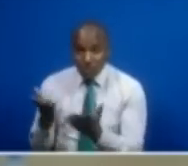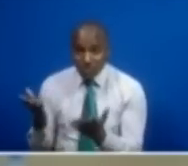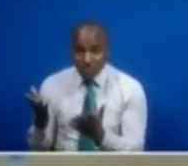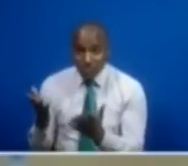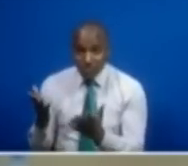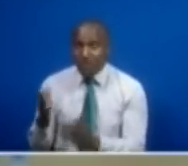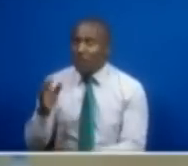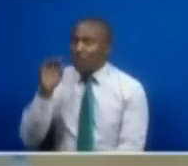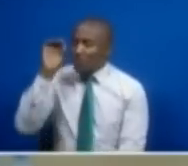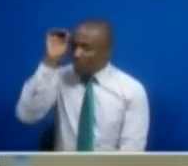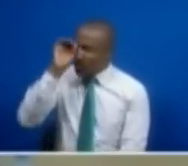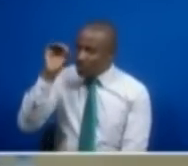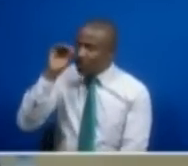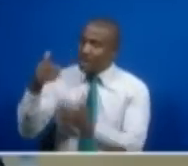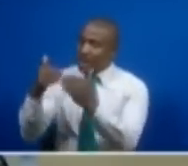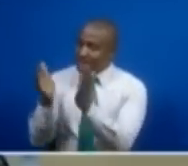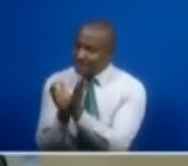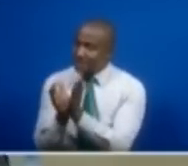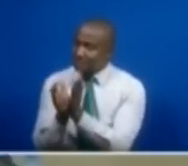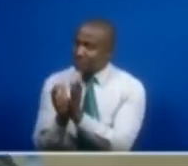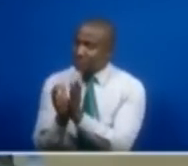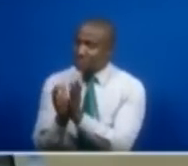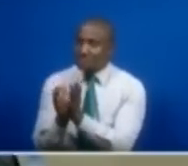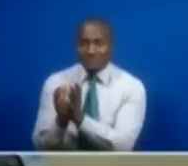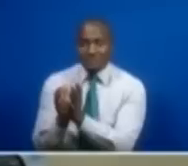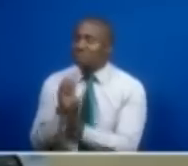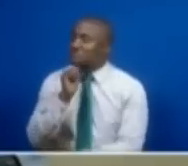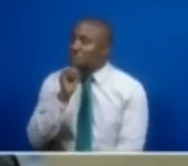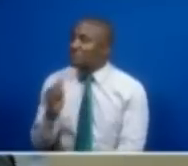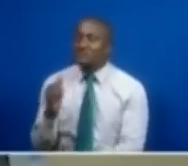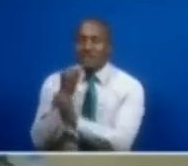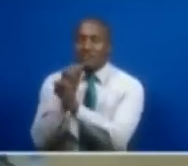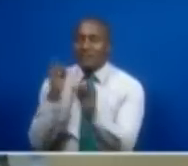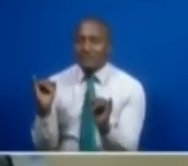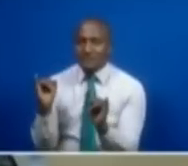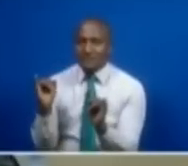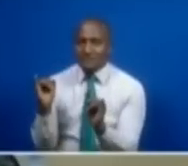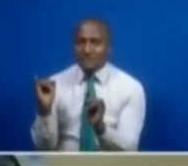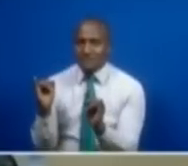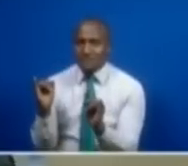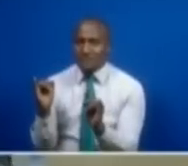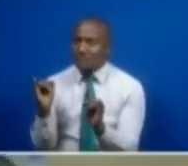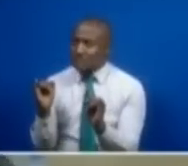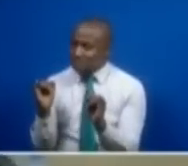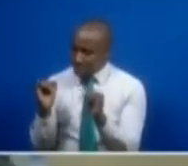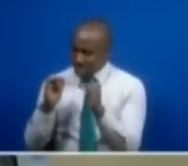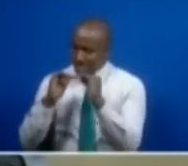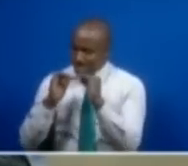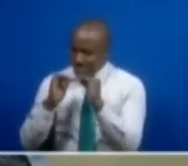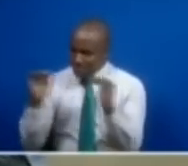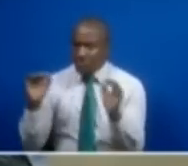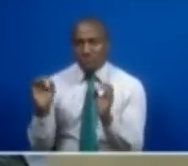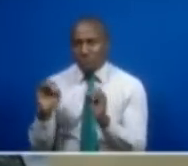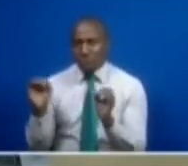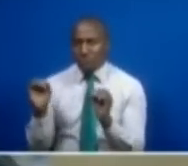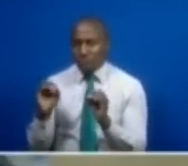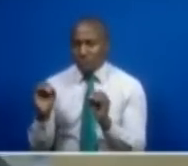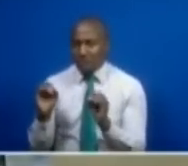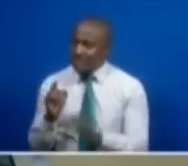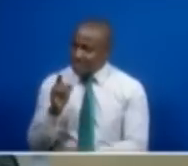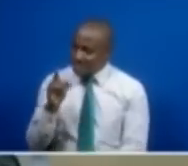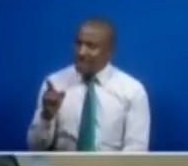opinion polling companies in Kenya are not independent, are not unbiased, and are not scientific. They